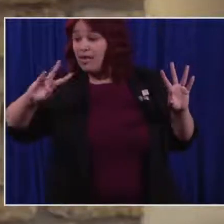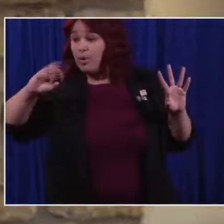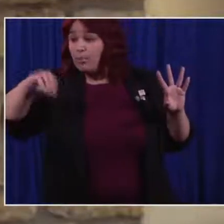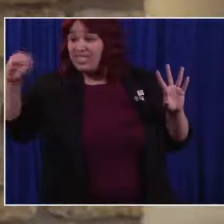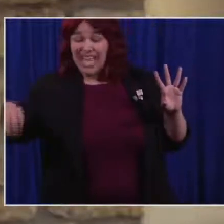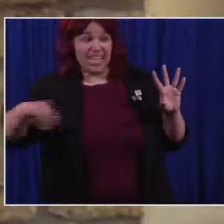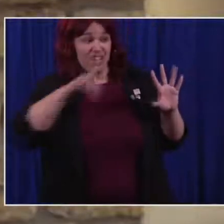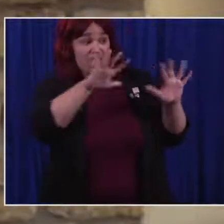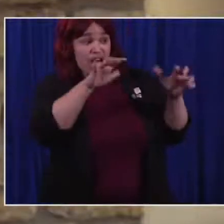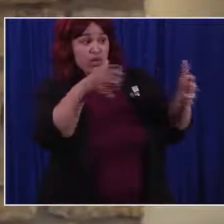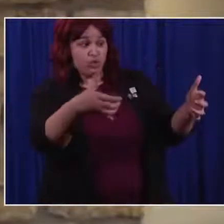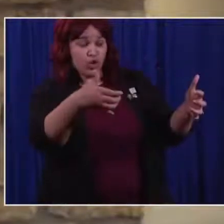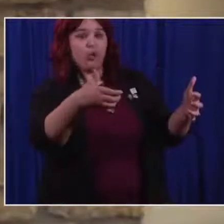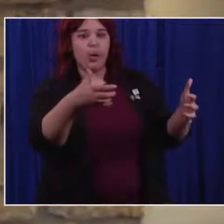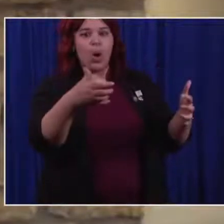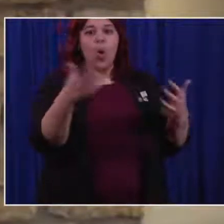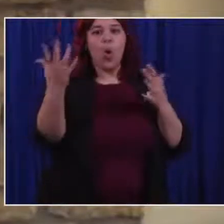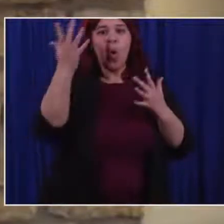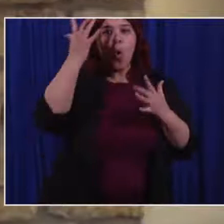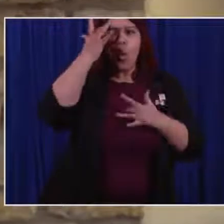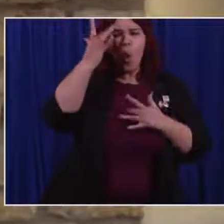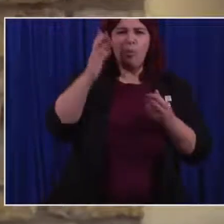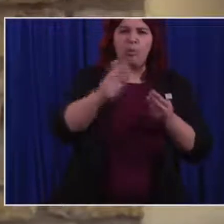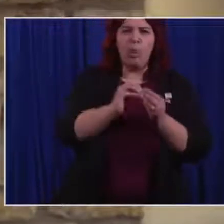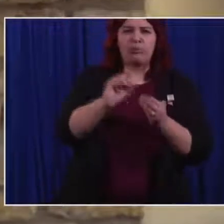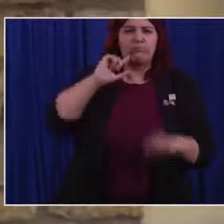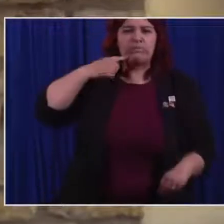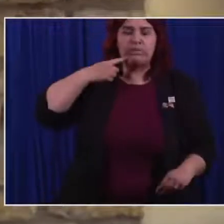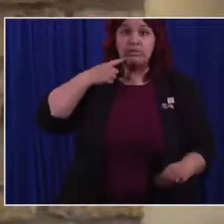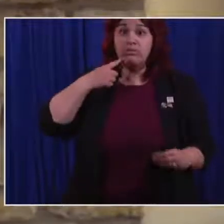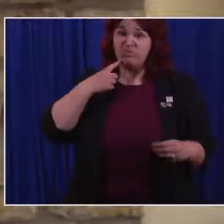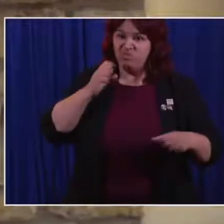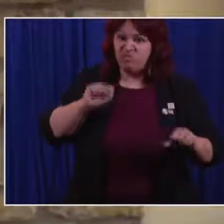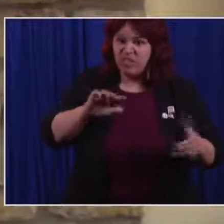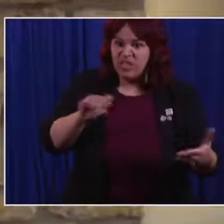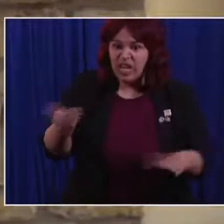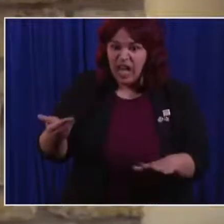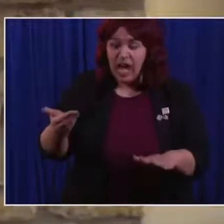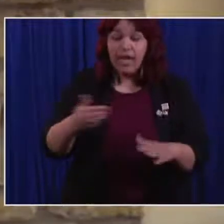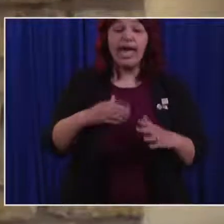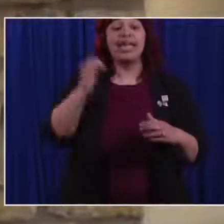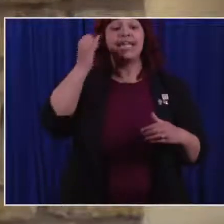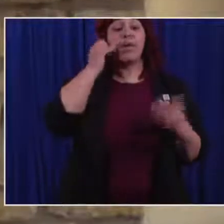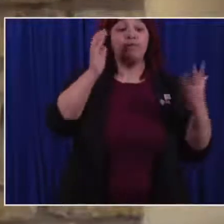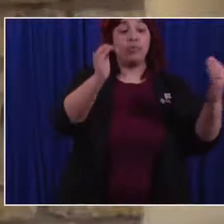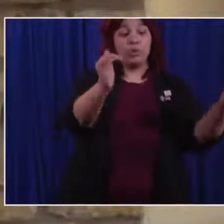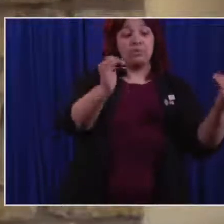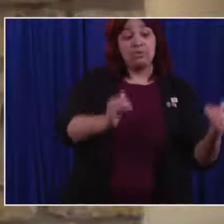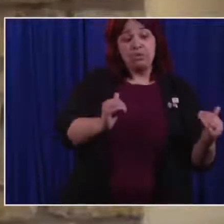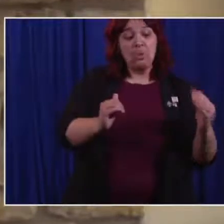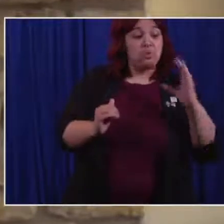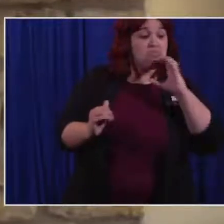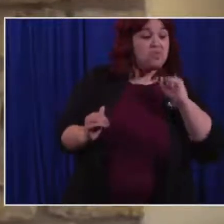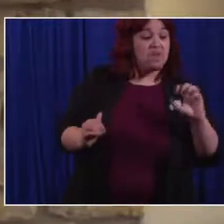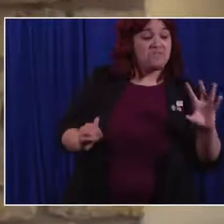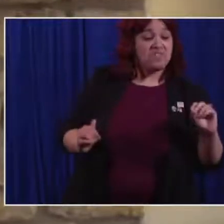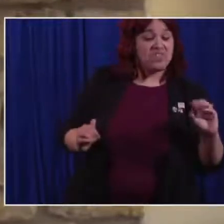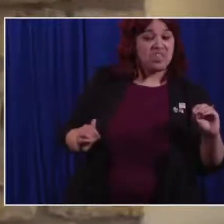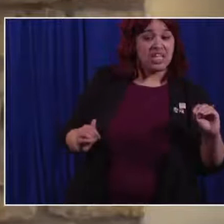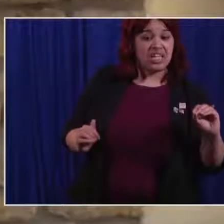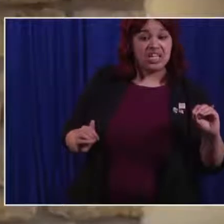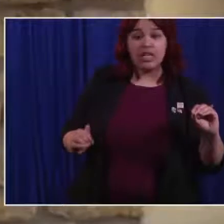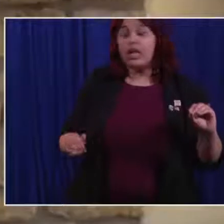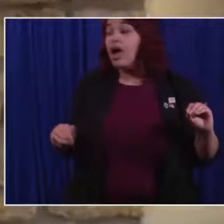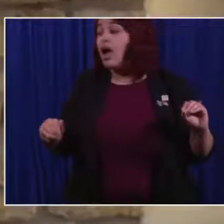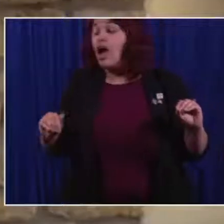up to 50, people 50 years of age and older account, I think, for 97, 98% of the